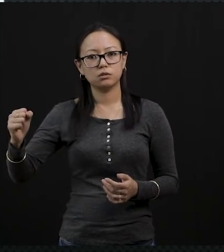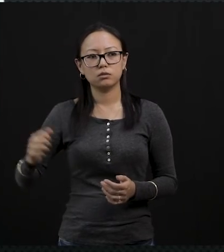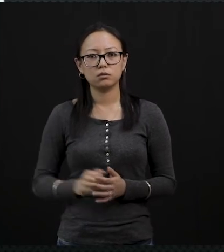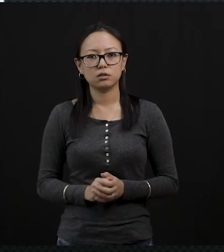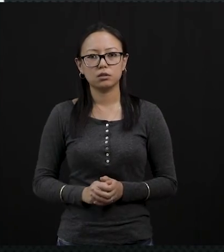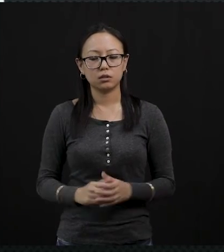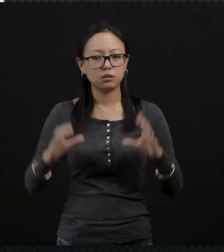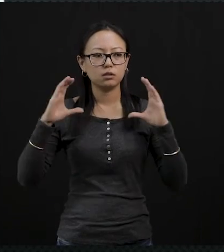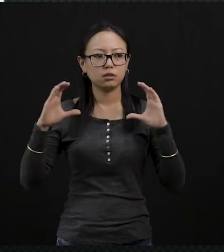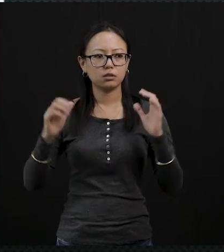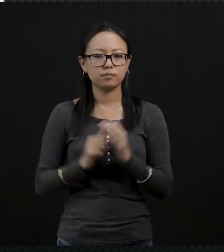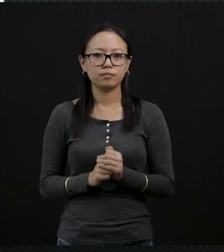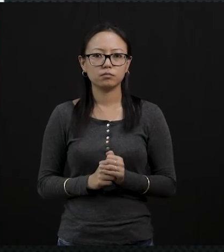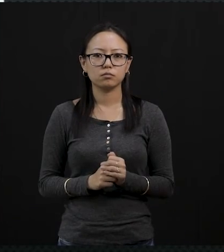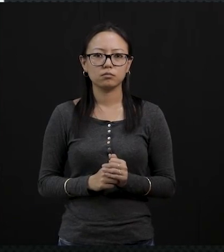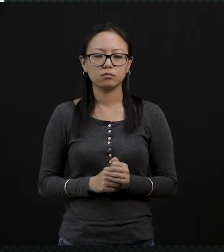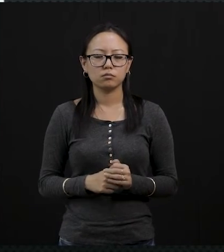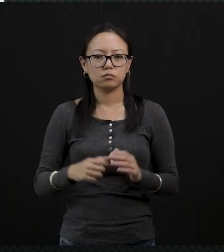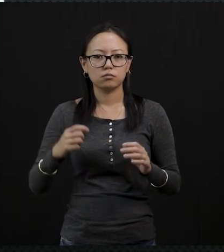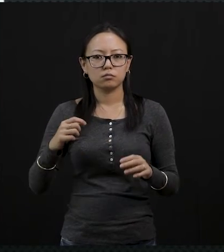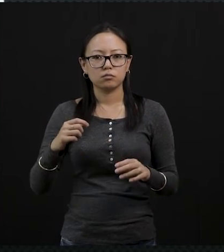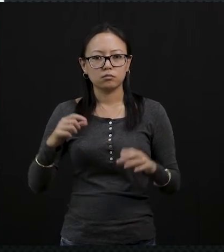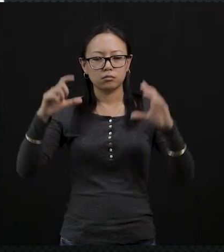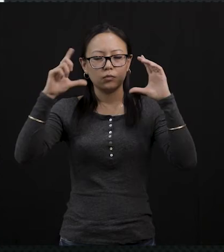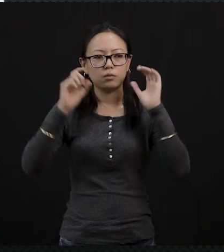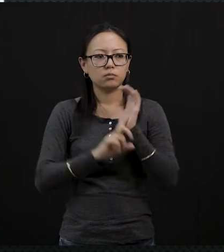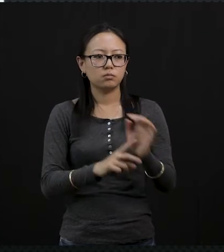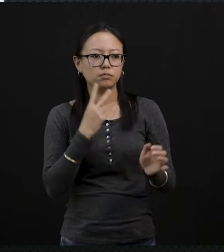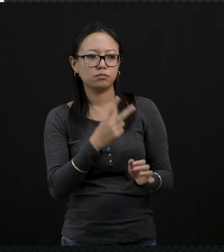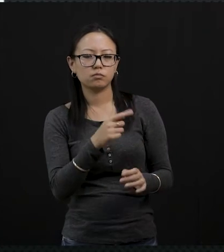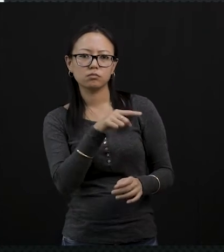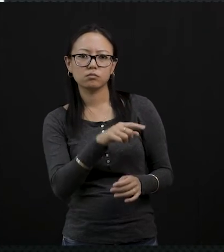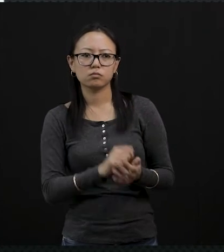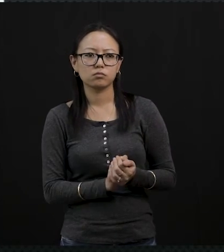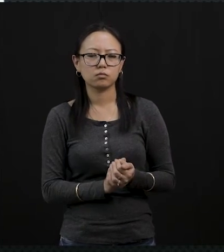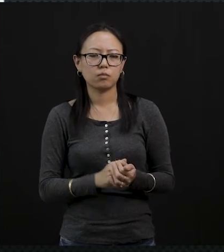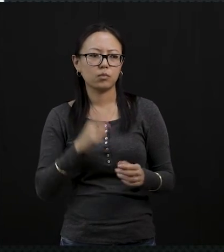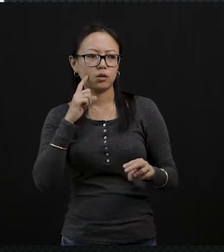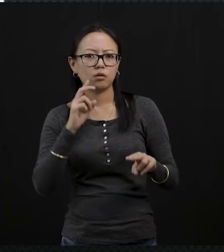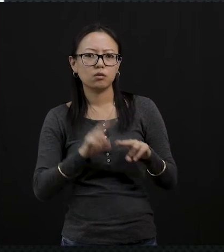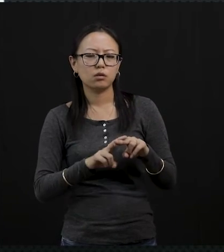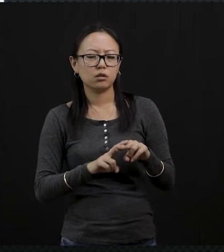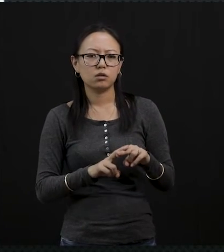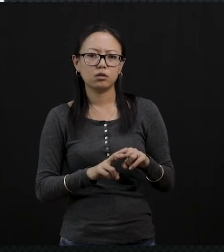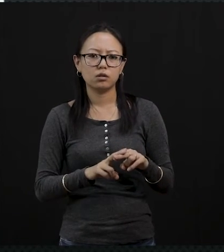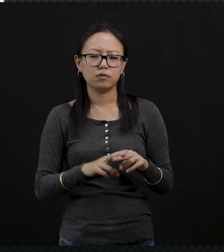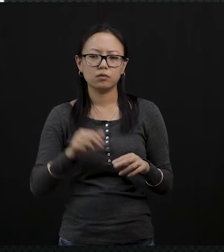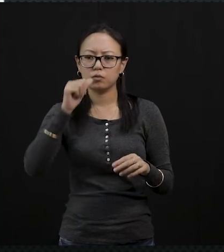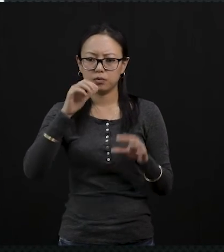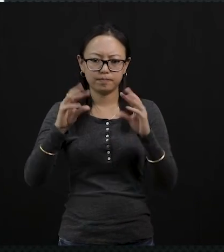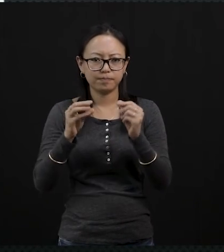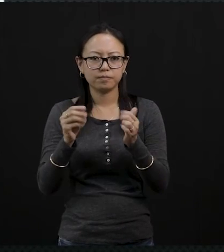see here, if you touch this plug or electrical switch with your wet